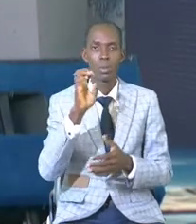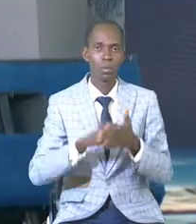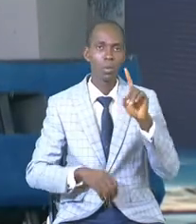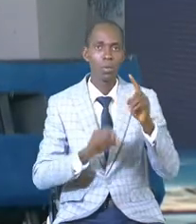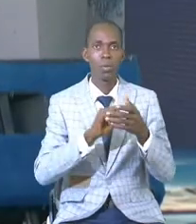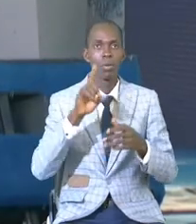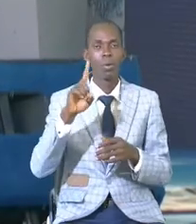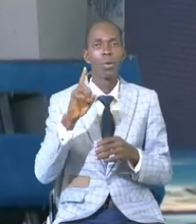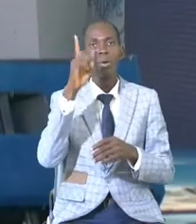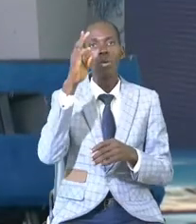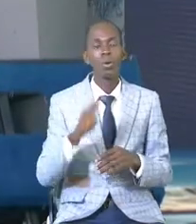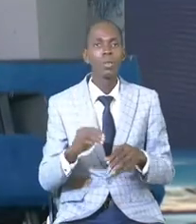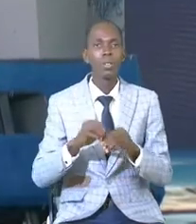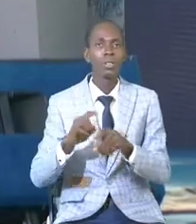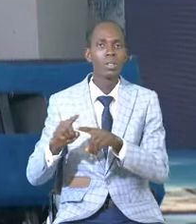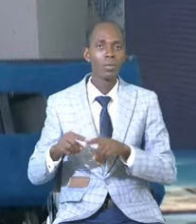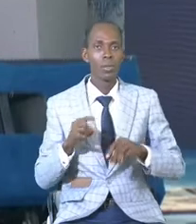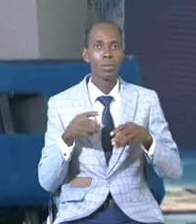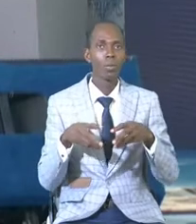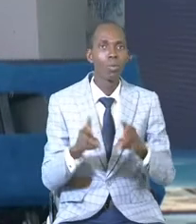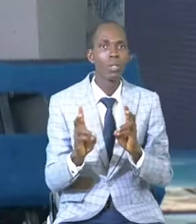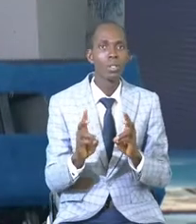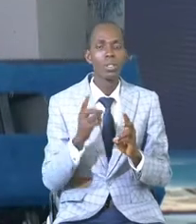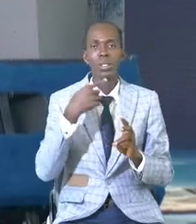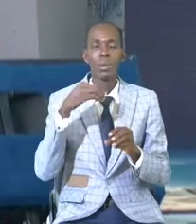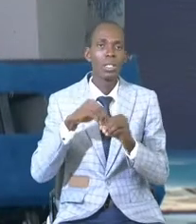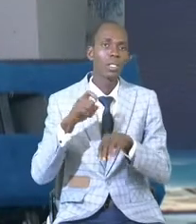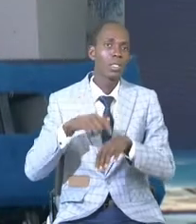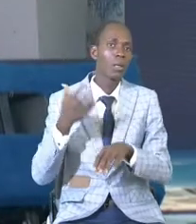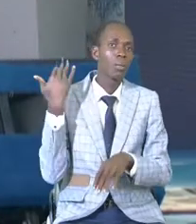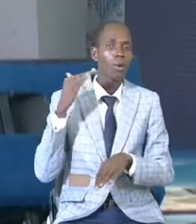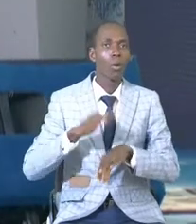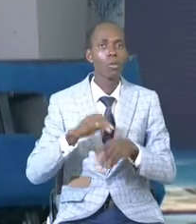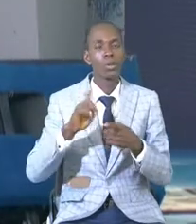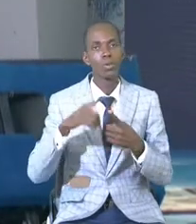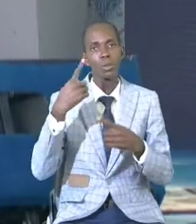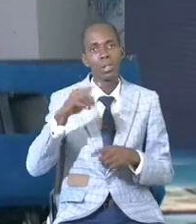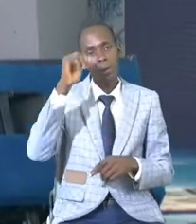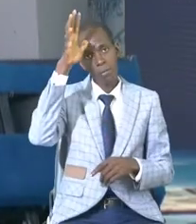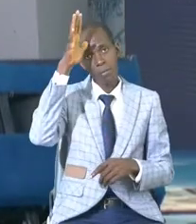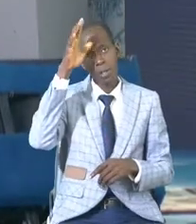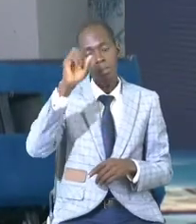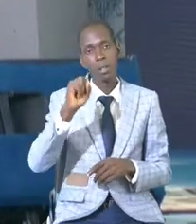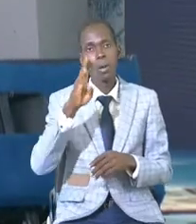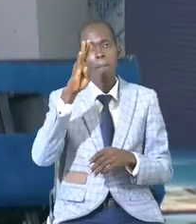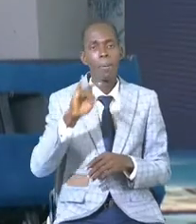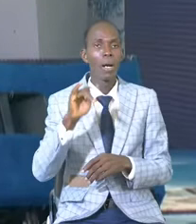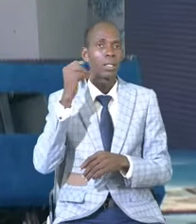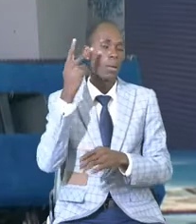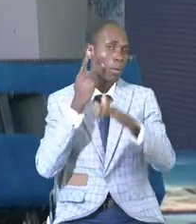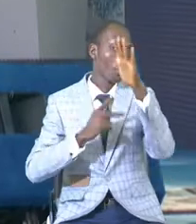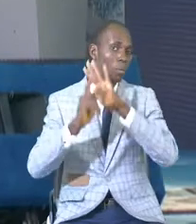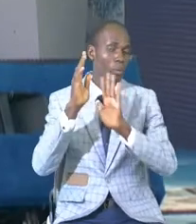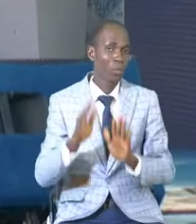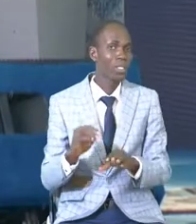in diverse manners spake in time past unto the fathers by the prophets. That's in the past, by the